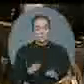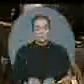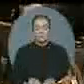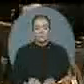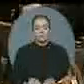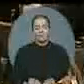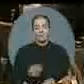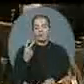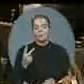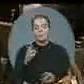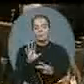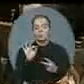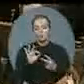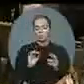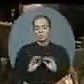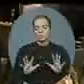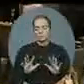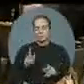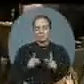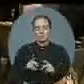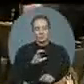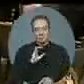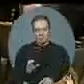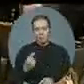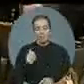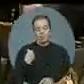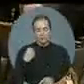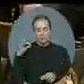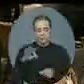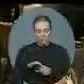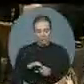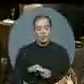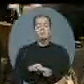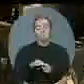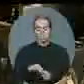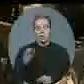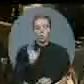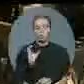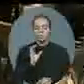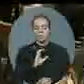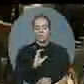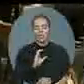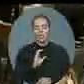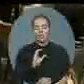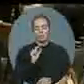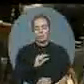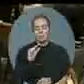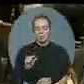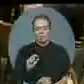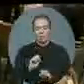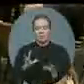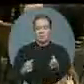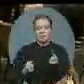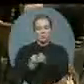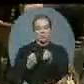The Canadian people made a choice to elect a Conservative Party to govern without the support of the Separatists.